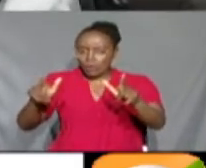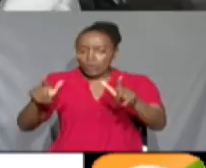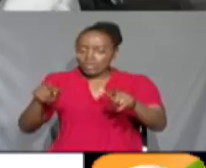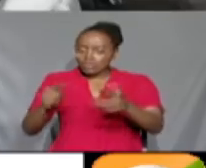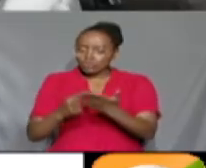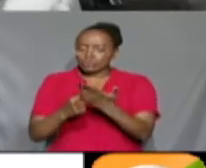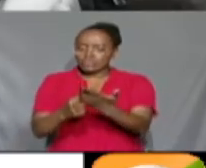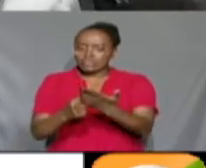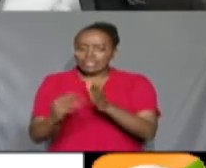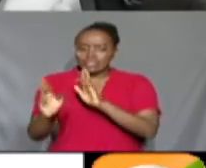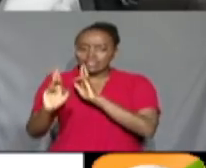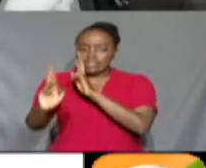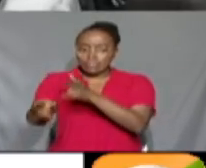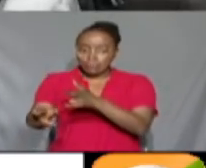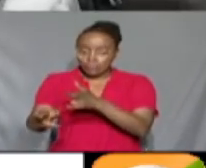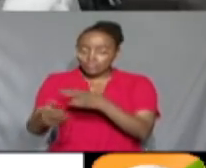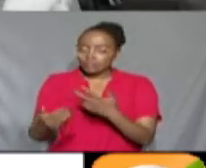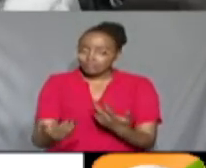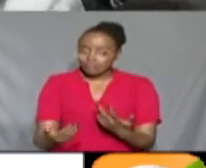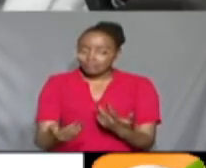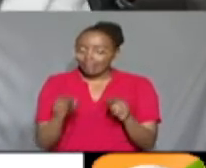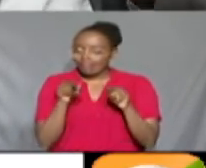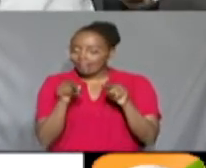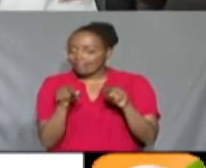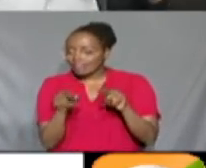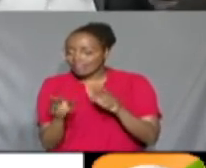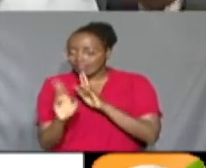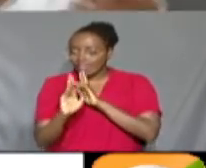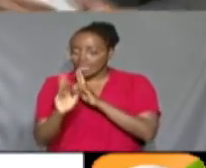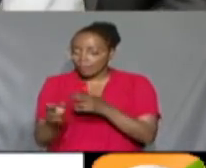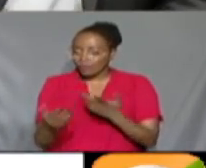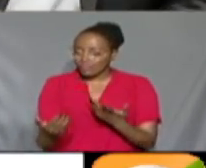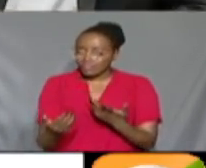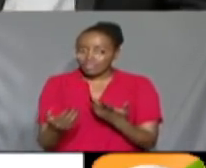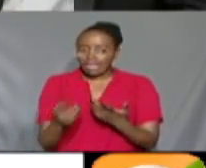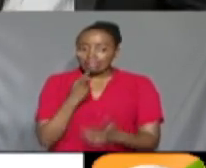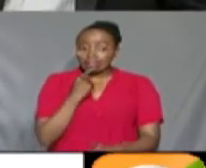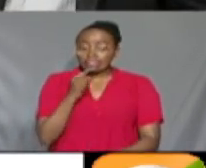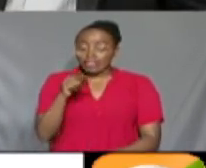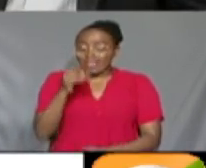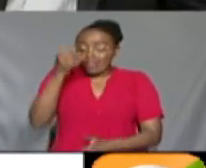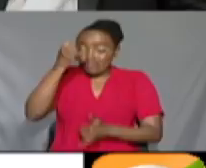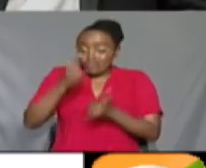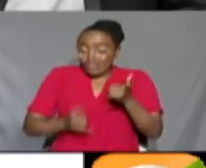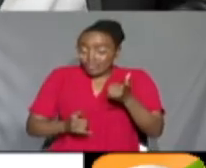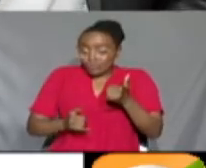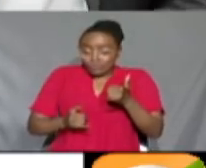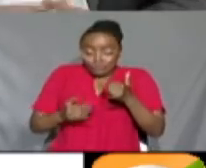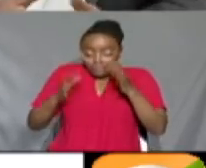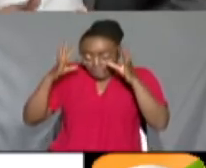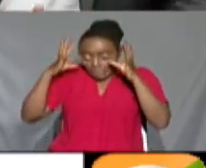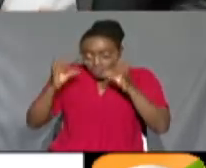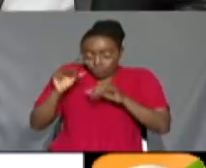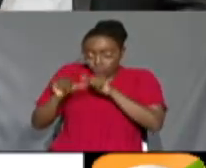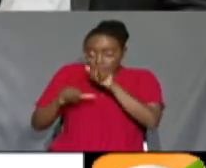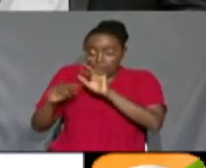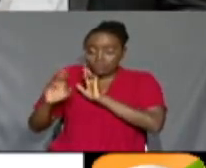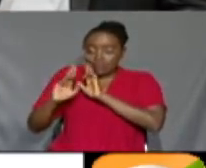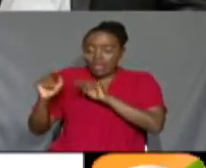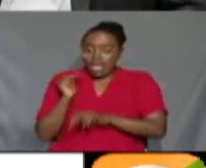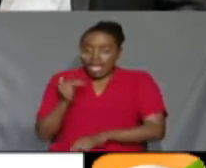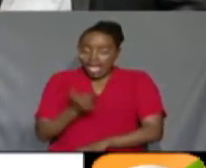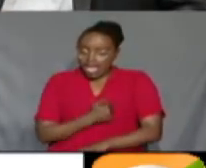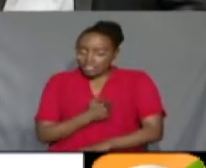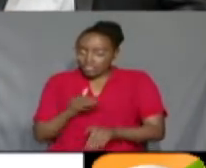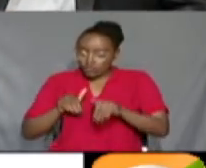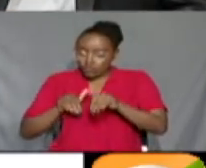the report and critique the report and give their, you know, their final view on the report. And you know, as in accordance